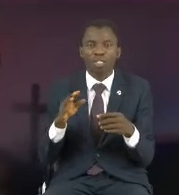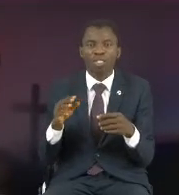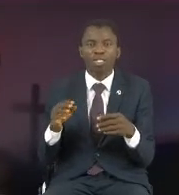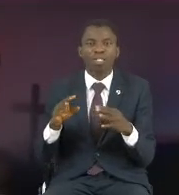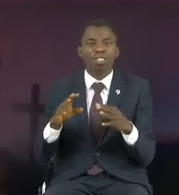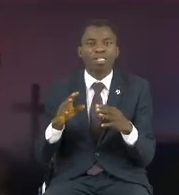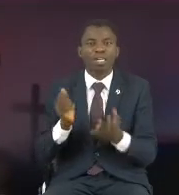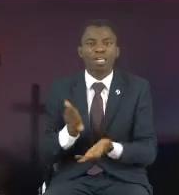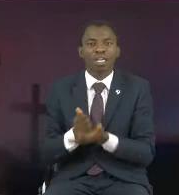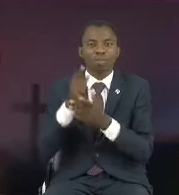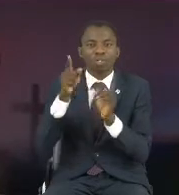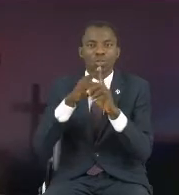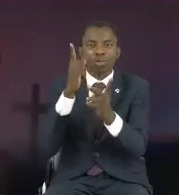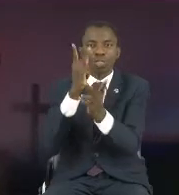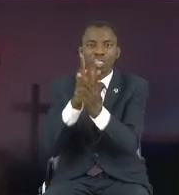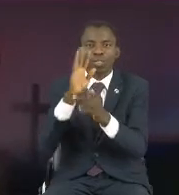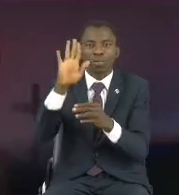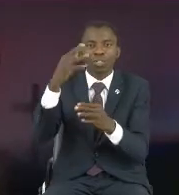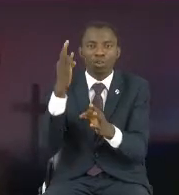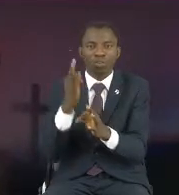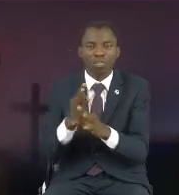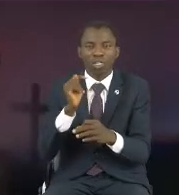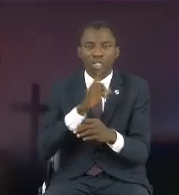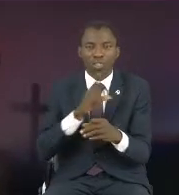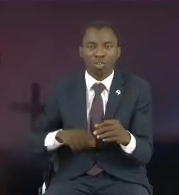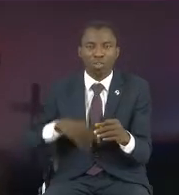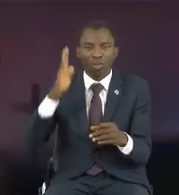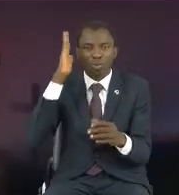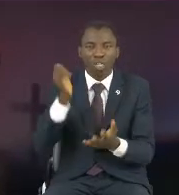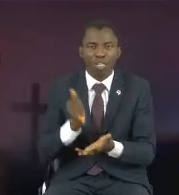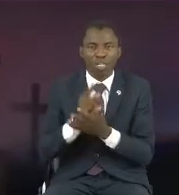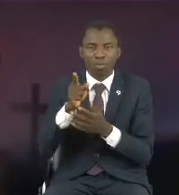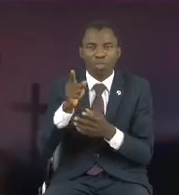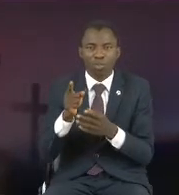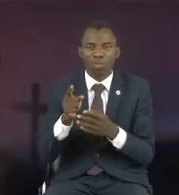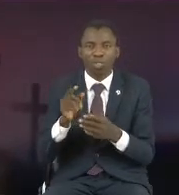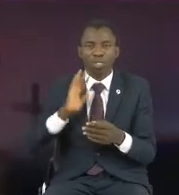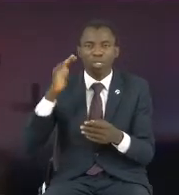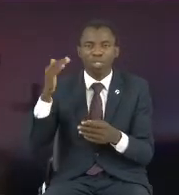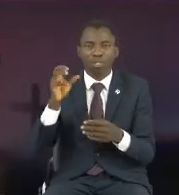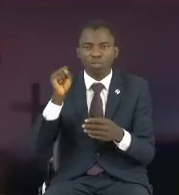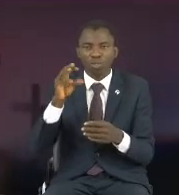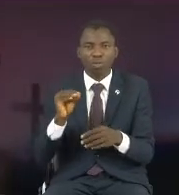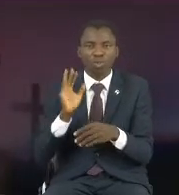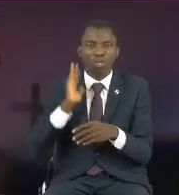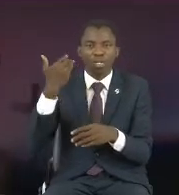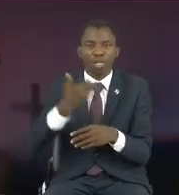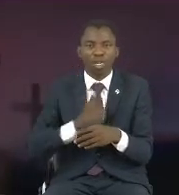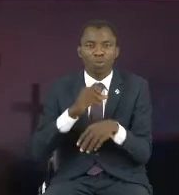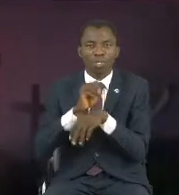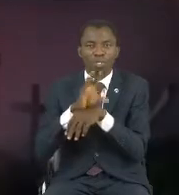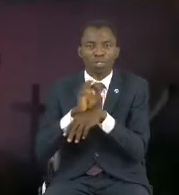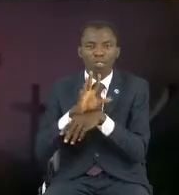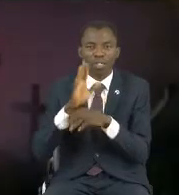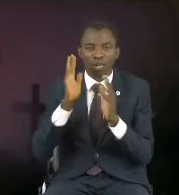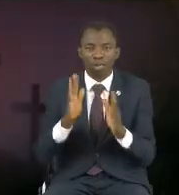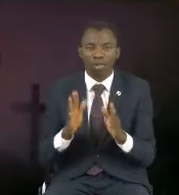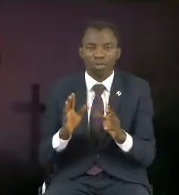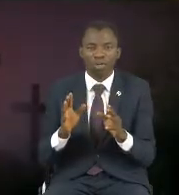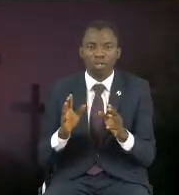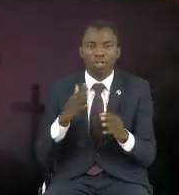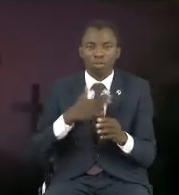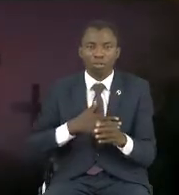your faith. Lord will help you. So our counselors, please, if you have finished, please can